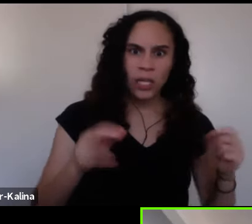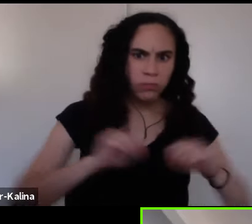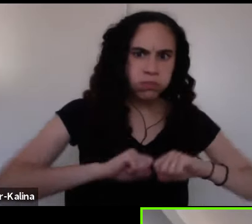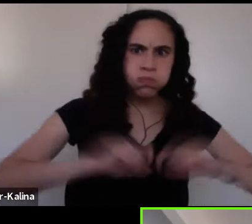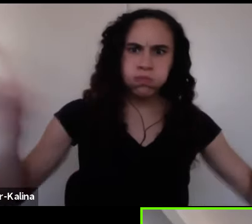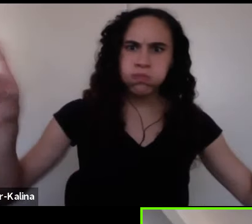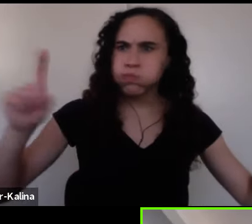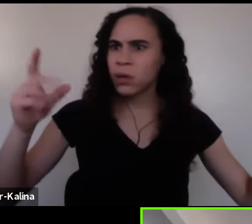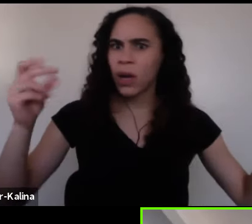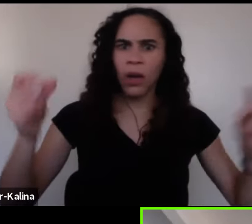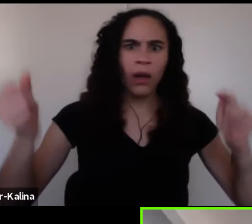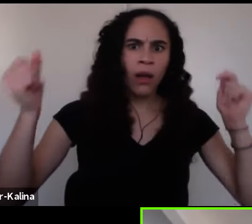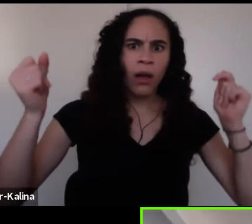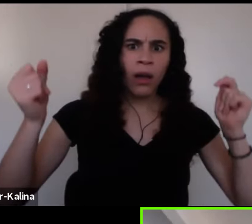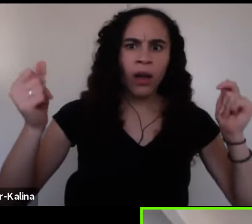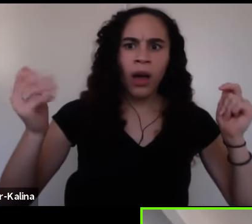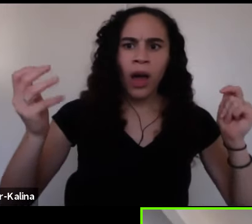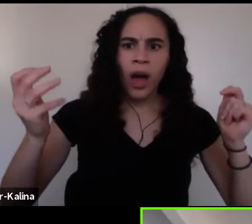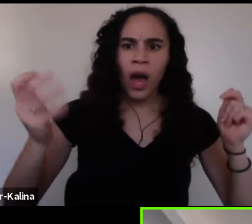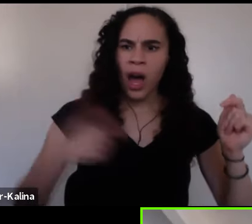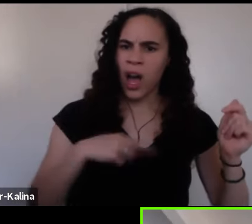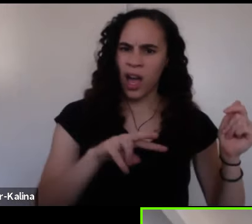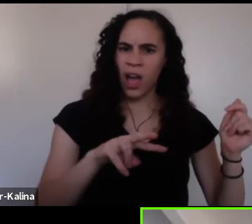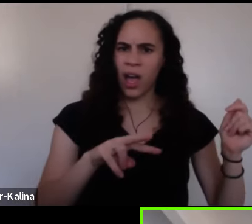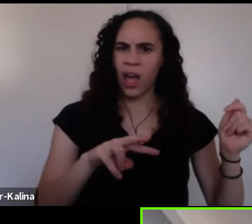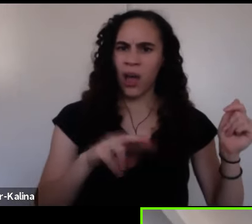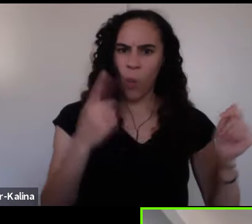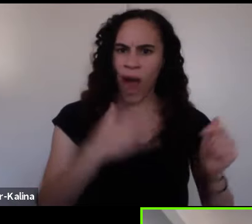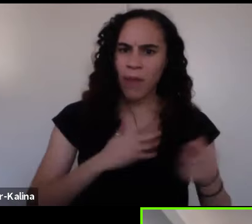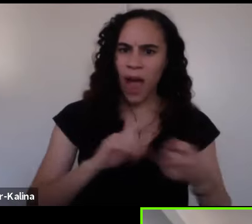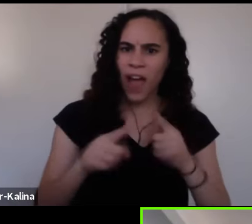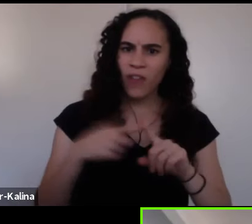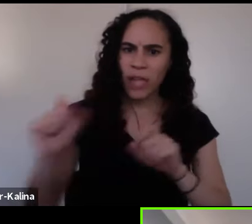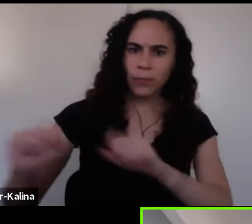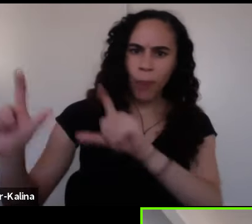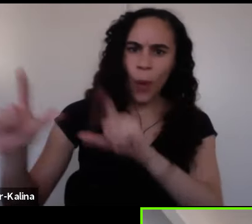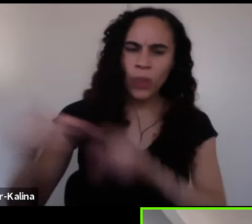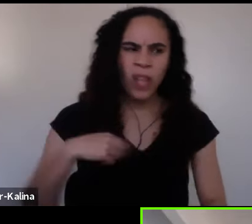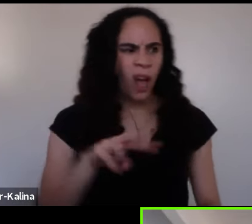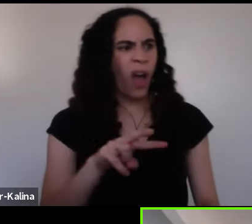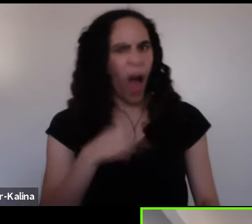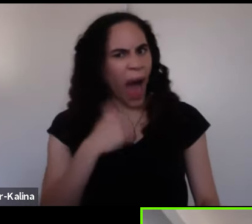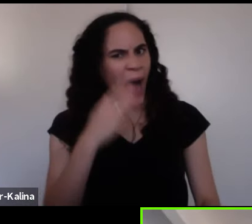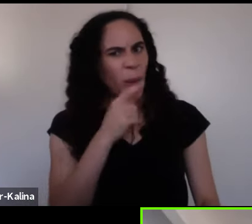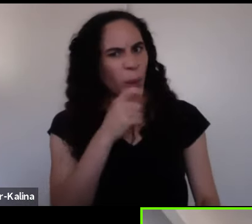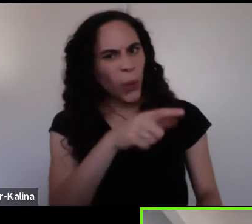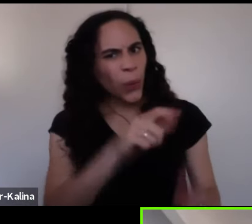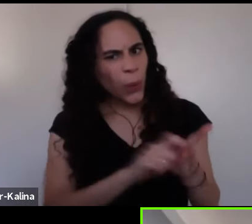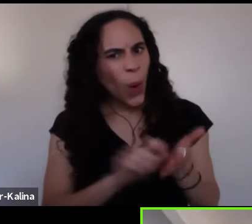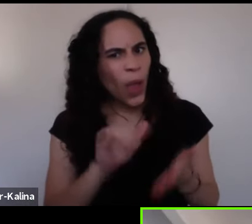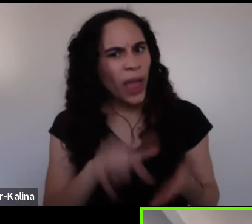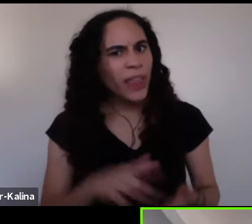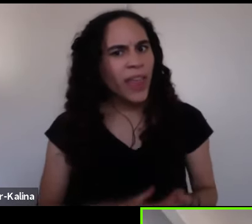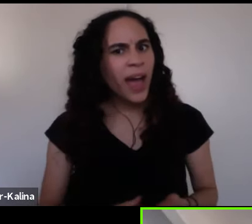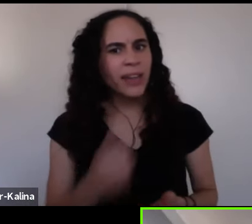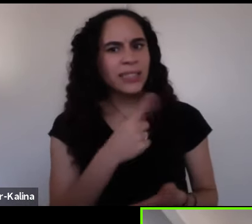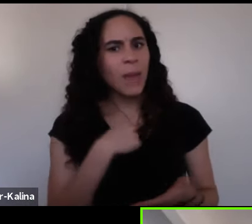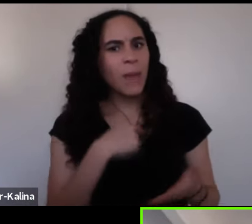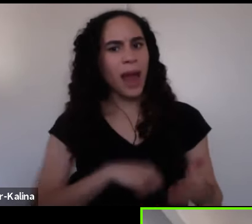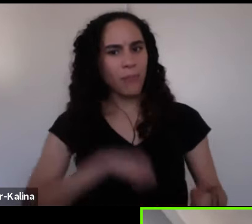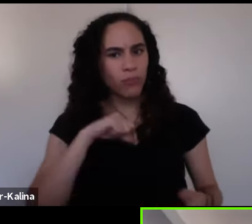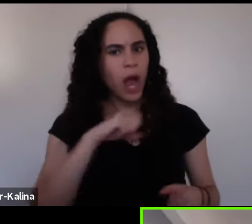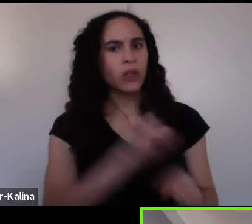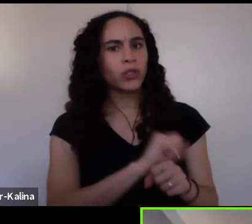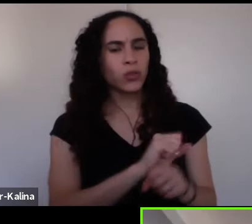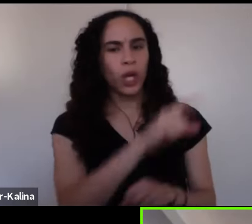on a thing, and I was like, hey, I know who wrote that, right? And it's someone who I'm very proud to work with that works over